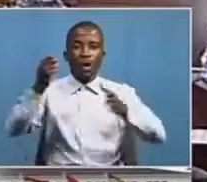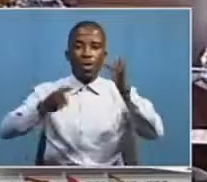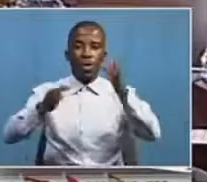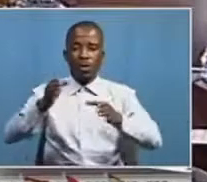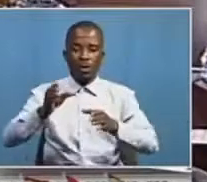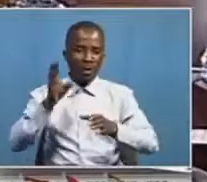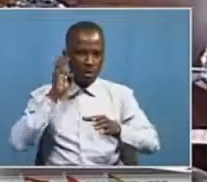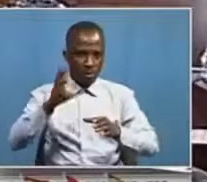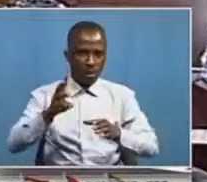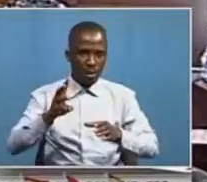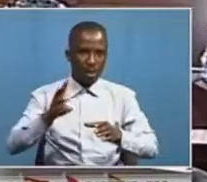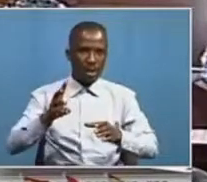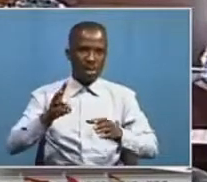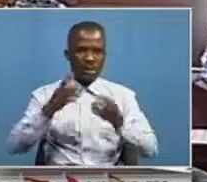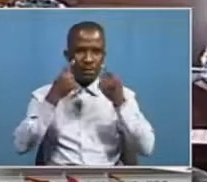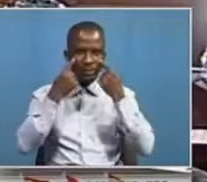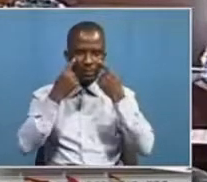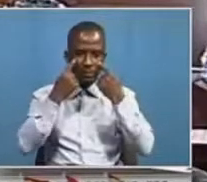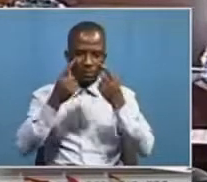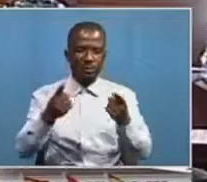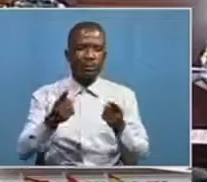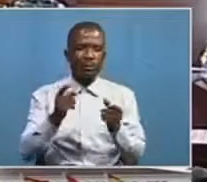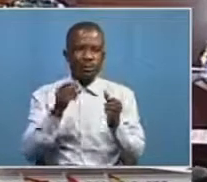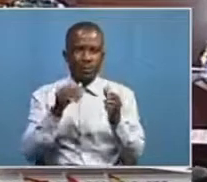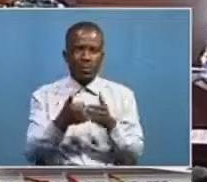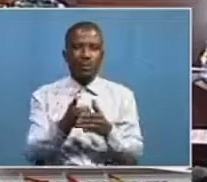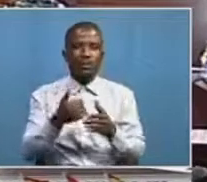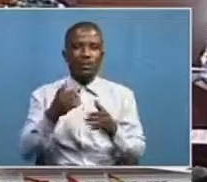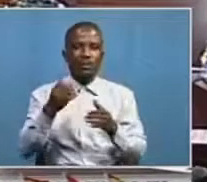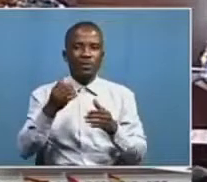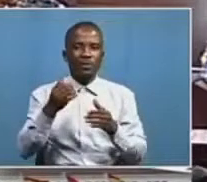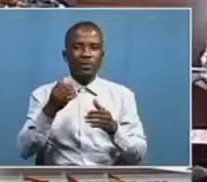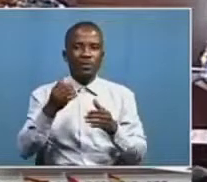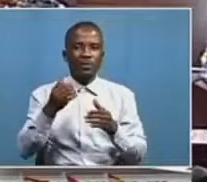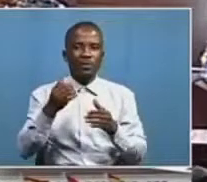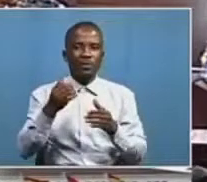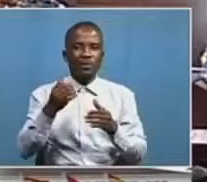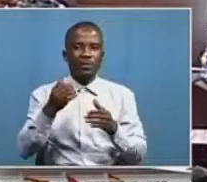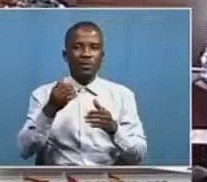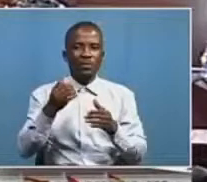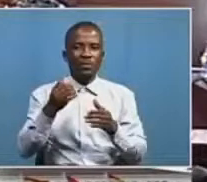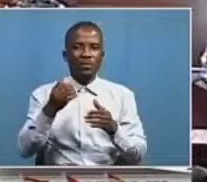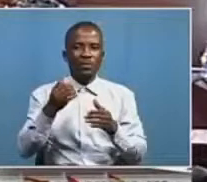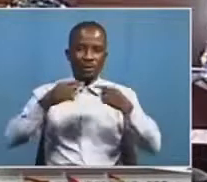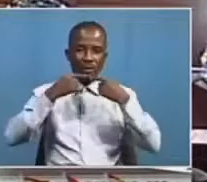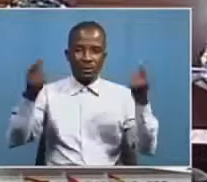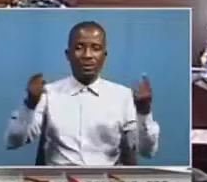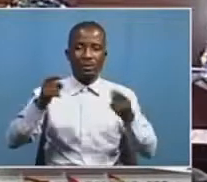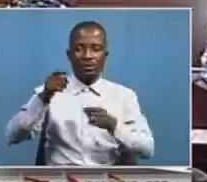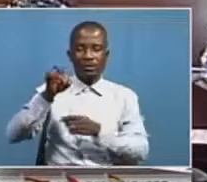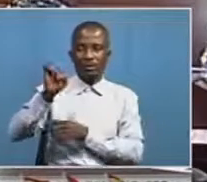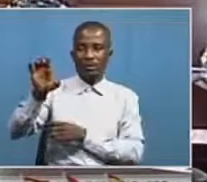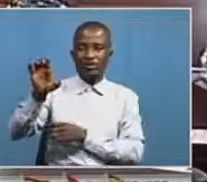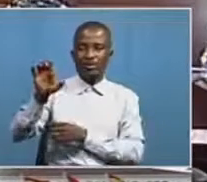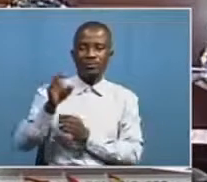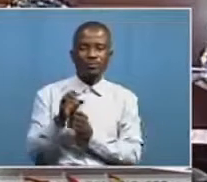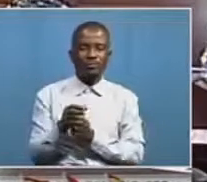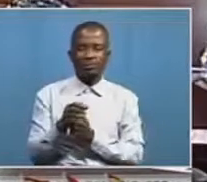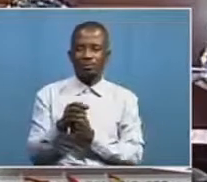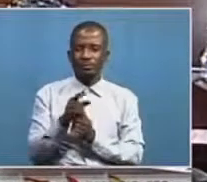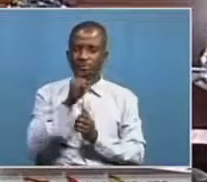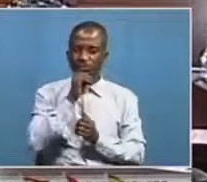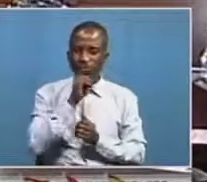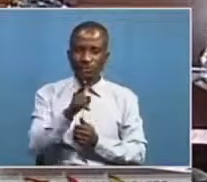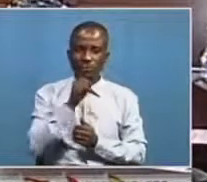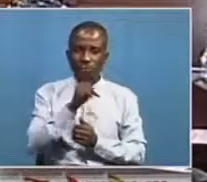then have to ascertain its impact on the final results declared by the first respondent. Indeed,